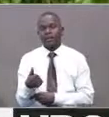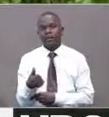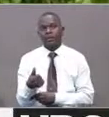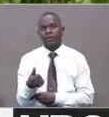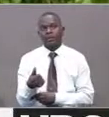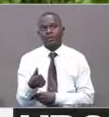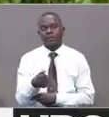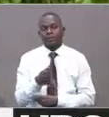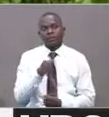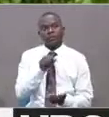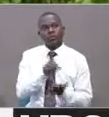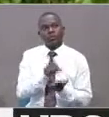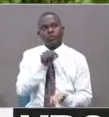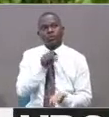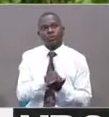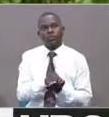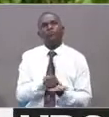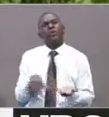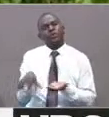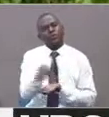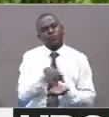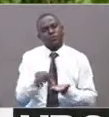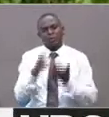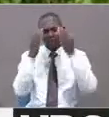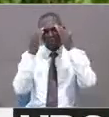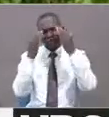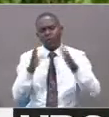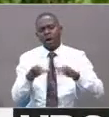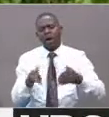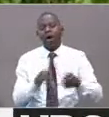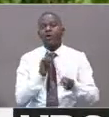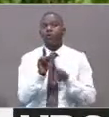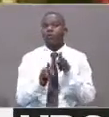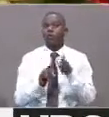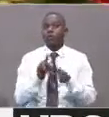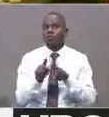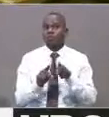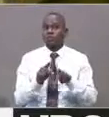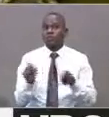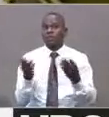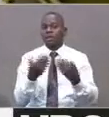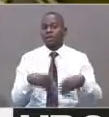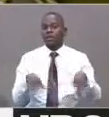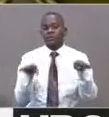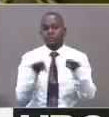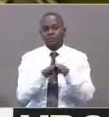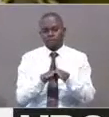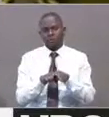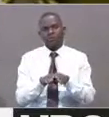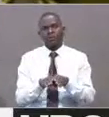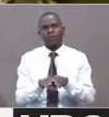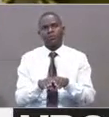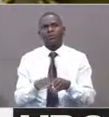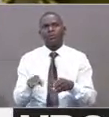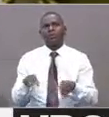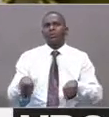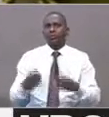and Muslims. Total confusion. I don't know how our people could agree to be manipulated like that,